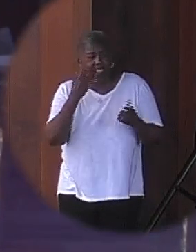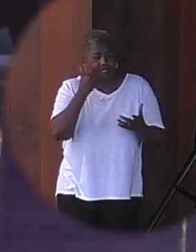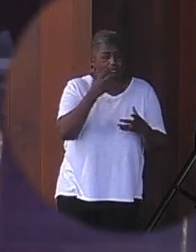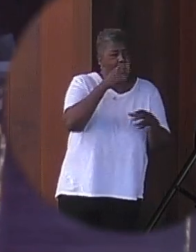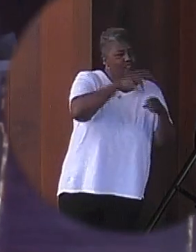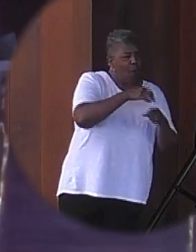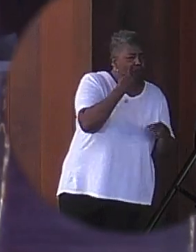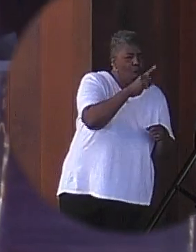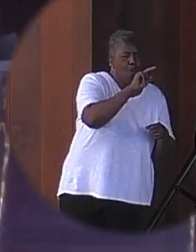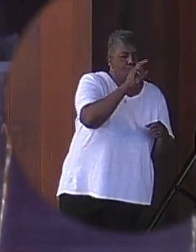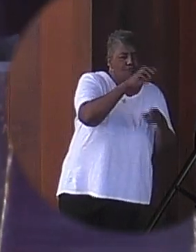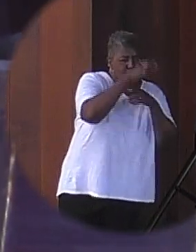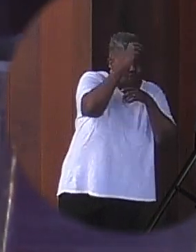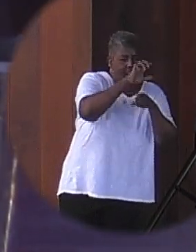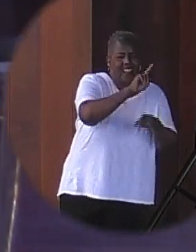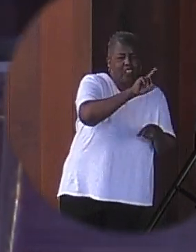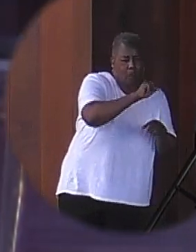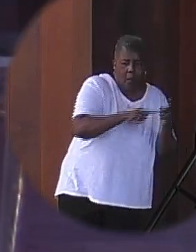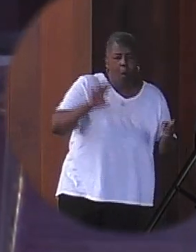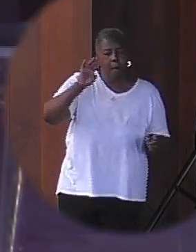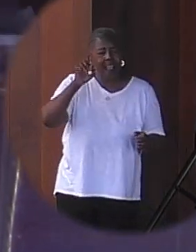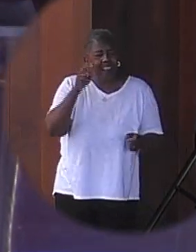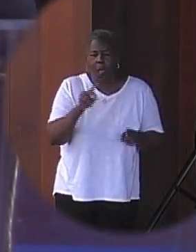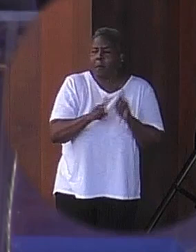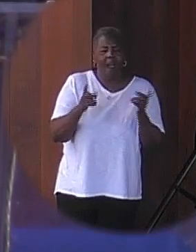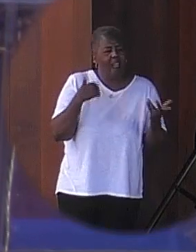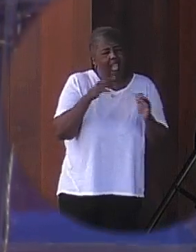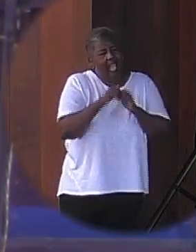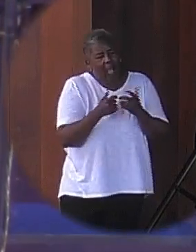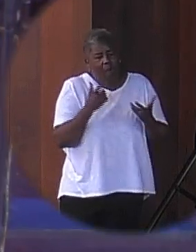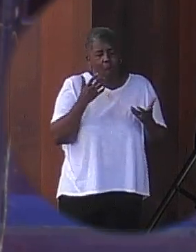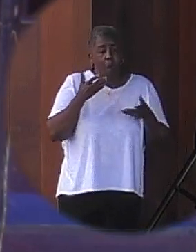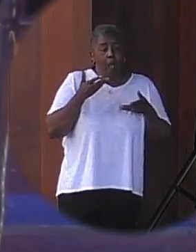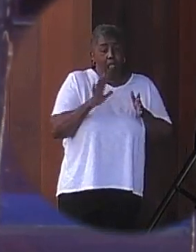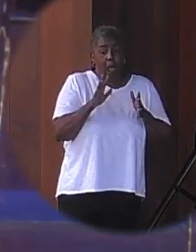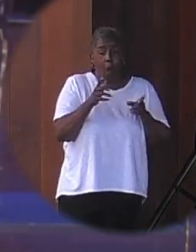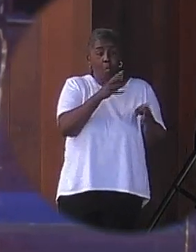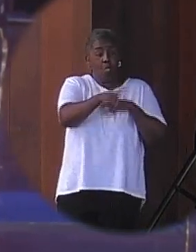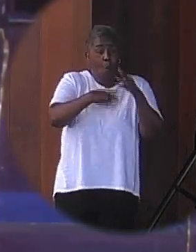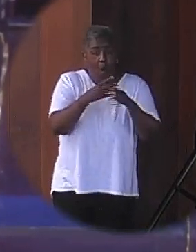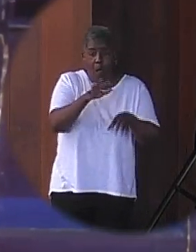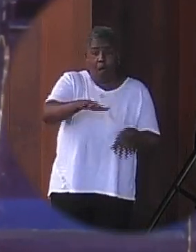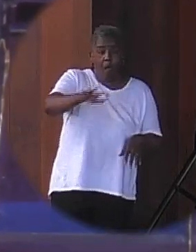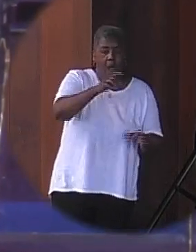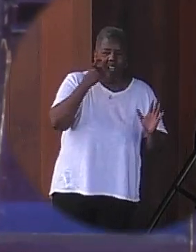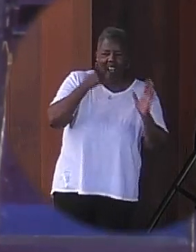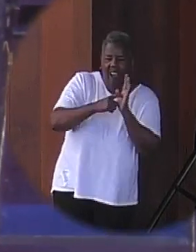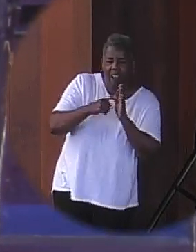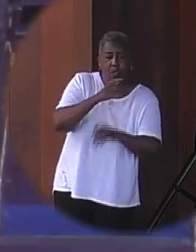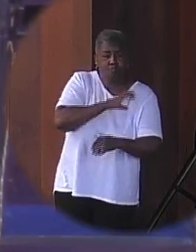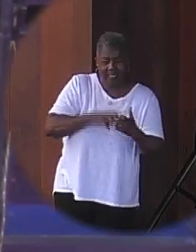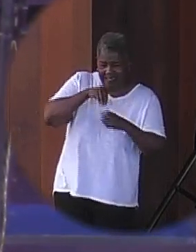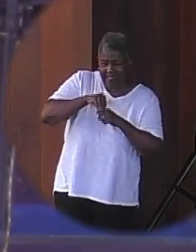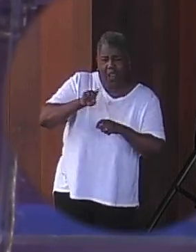Trump or Biden. It's just how what you believe allow the world to see Christ living in you. Because